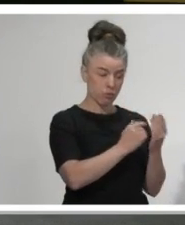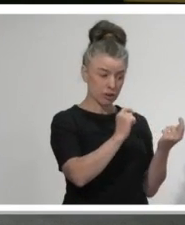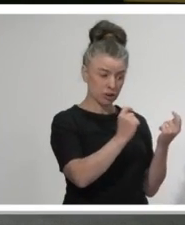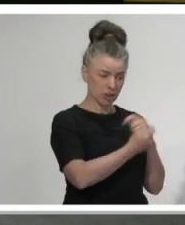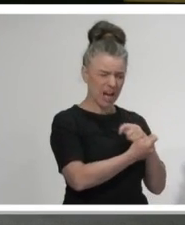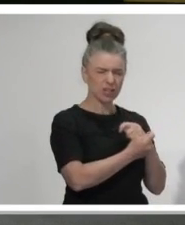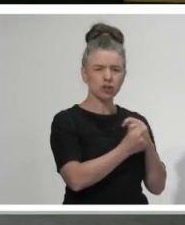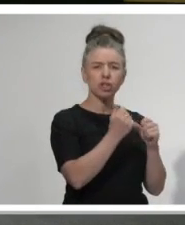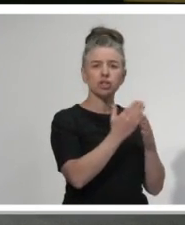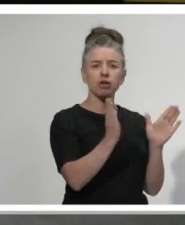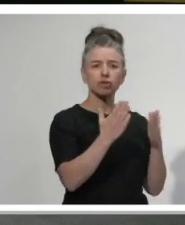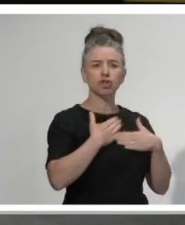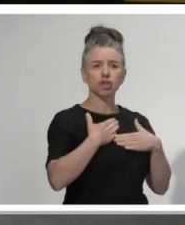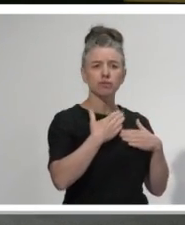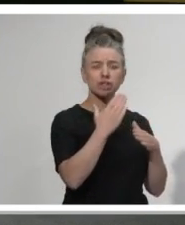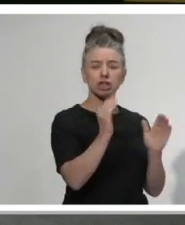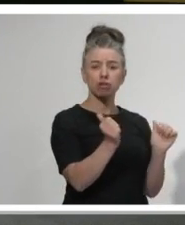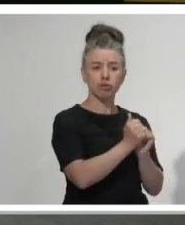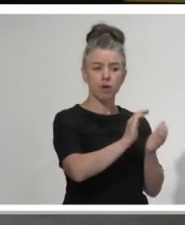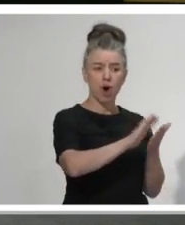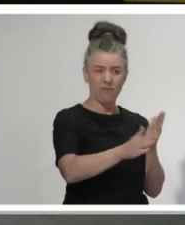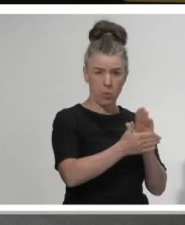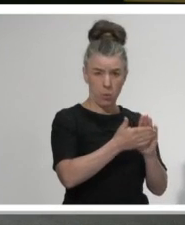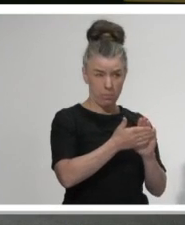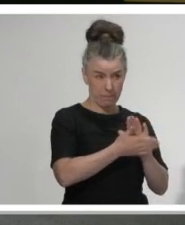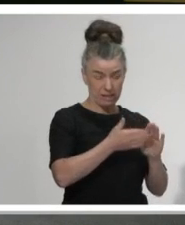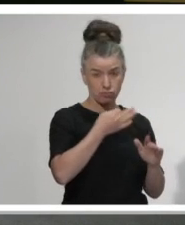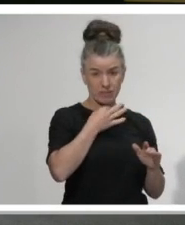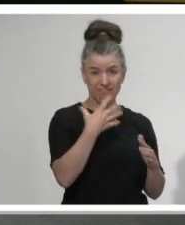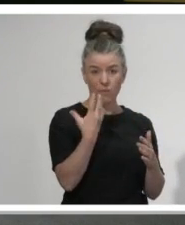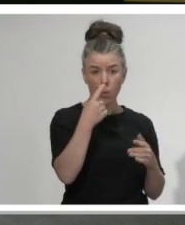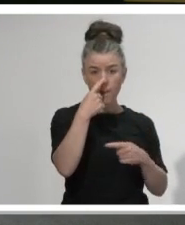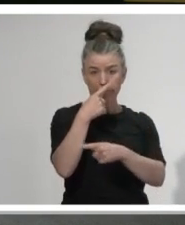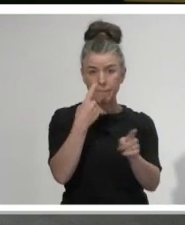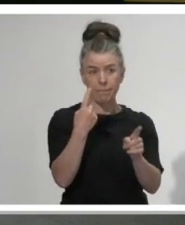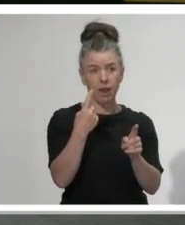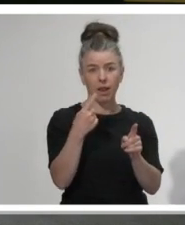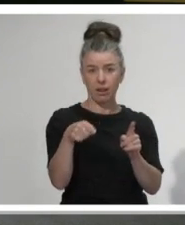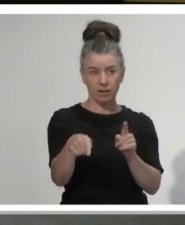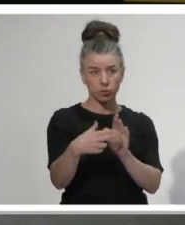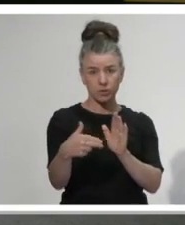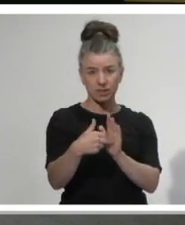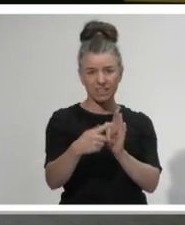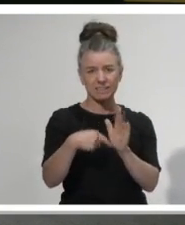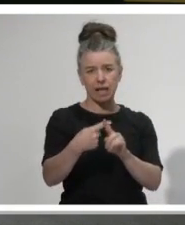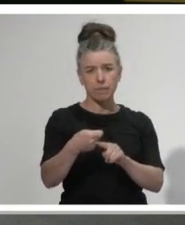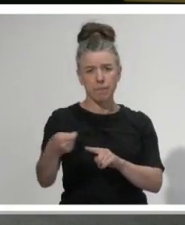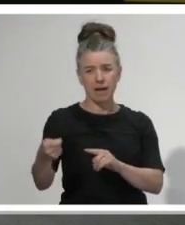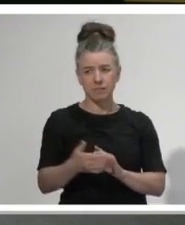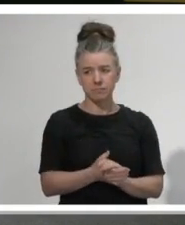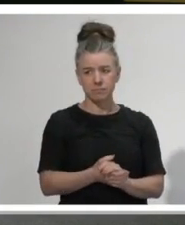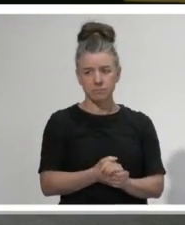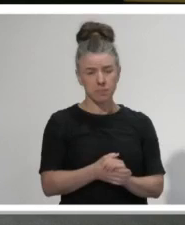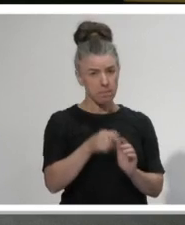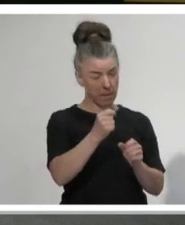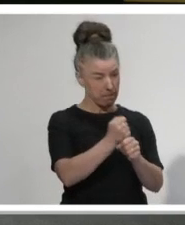security agreement? And do you expect that even if that requirement is removed, banks will still have a requirement themselves and